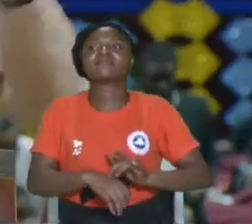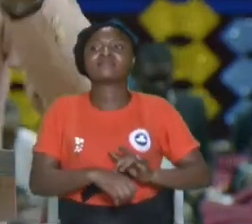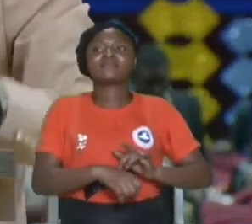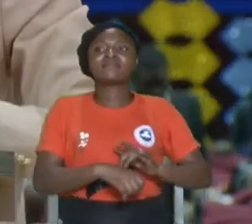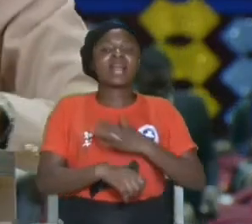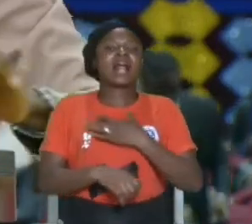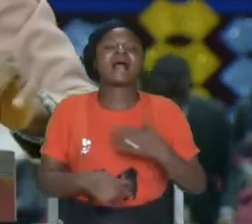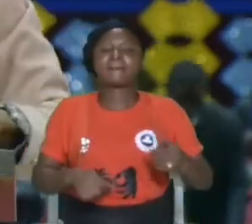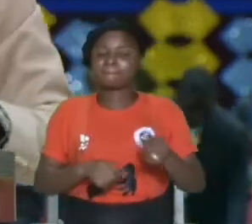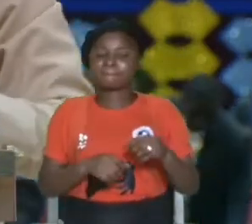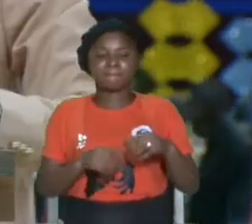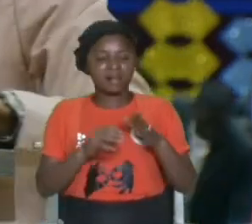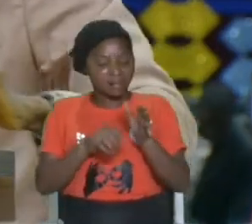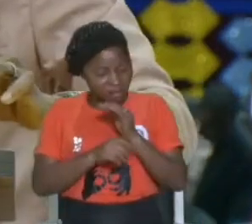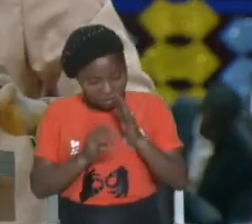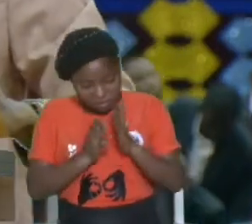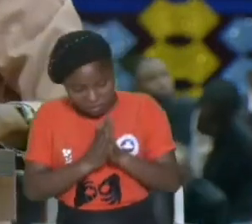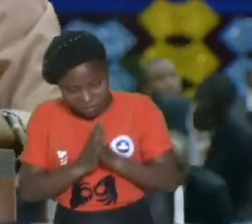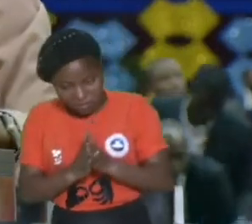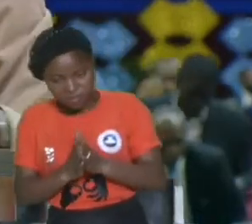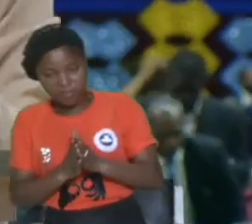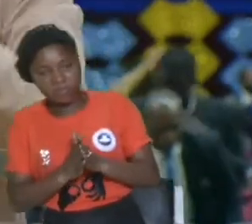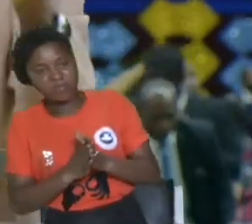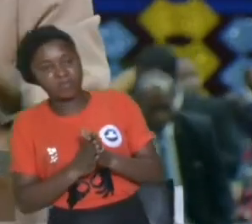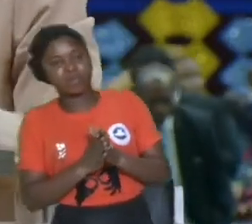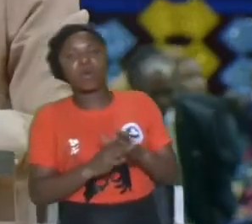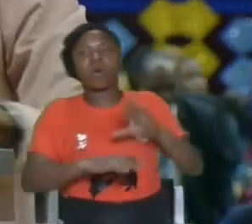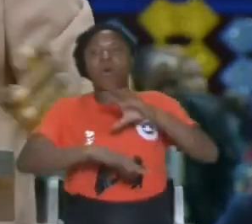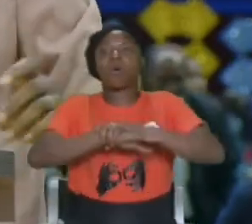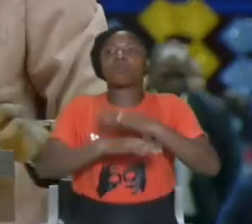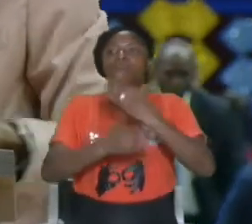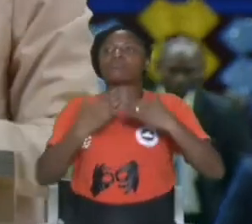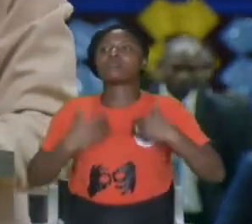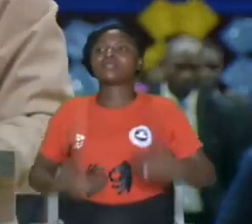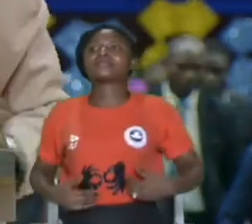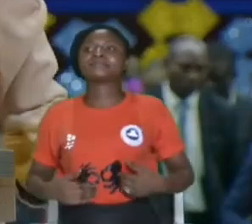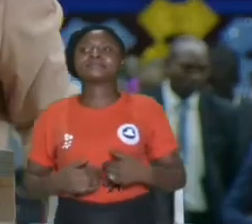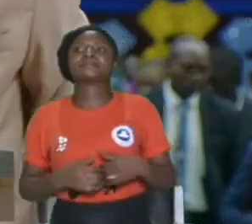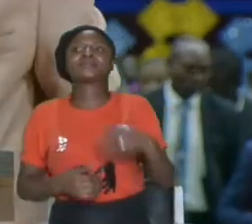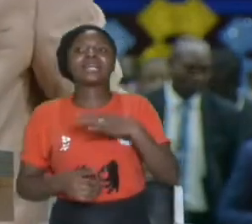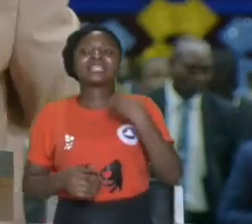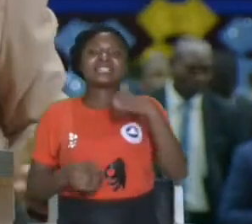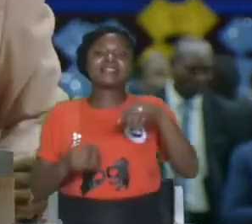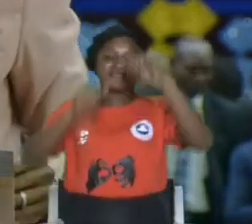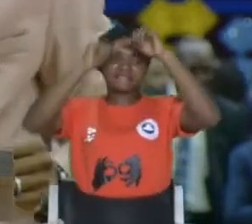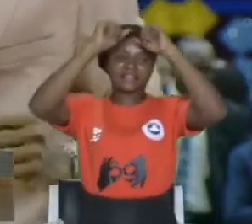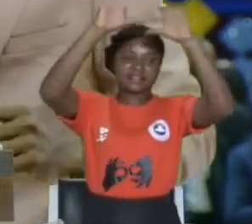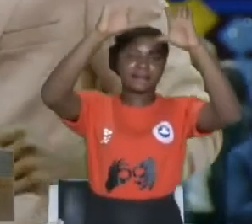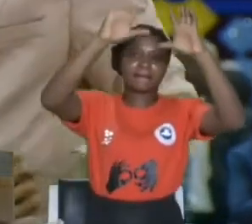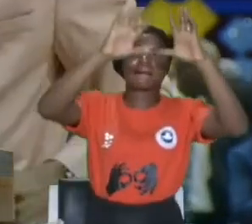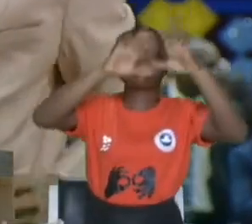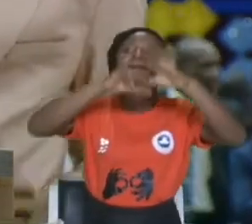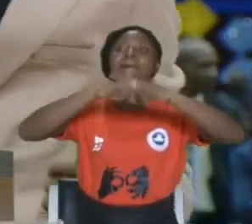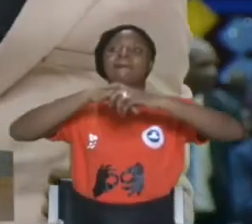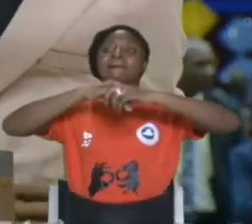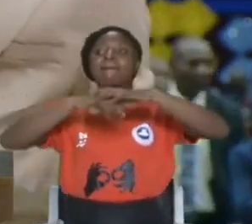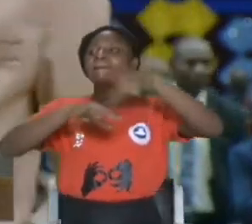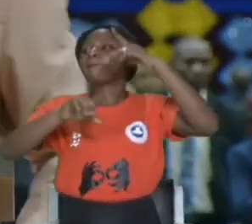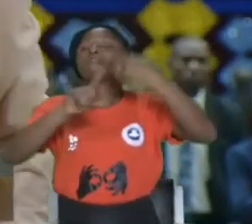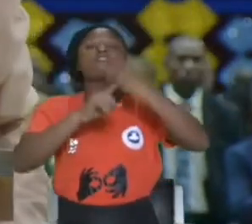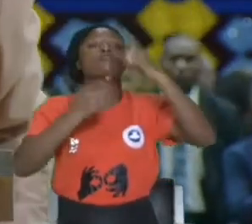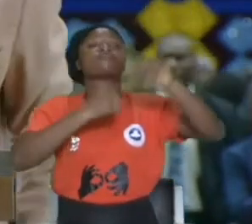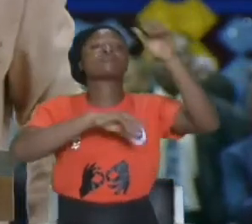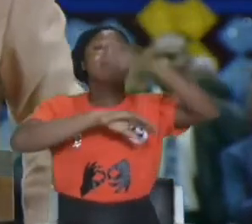and make this prayer. Hold somebody and say, Father, From